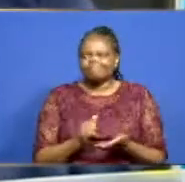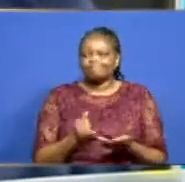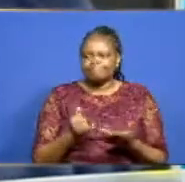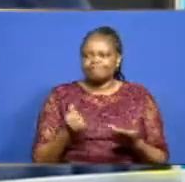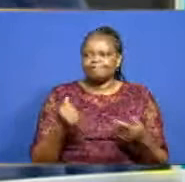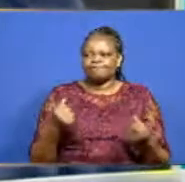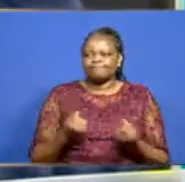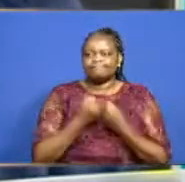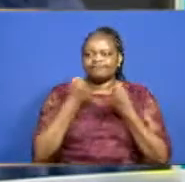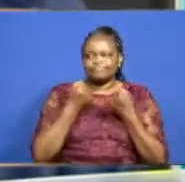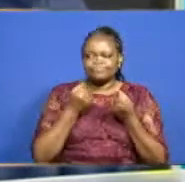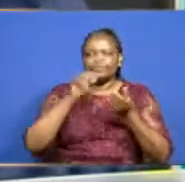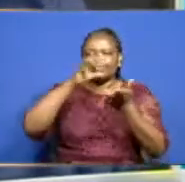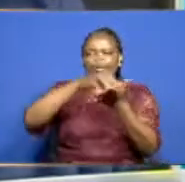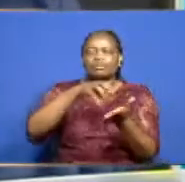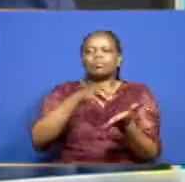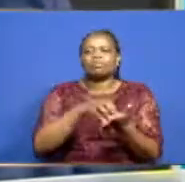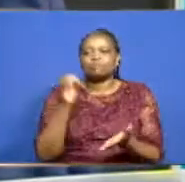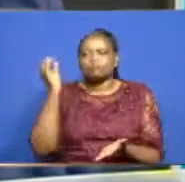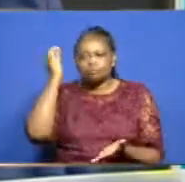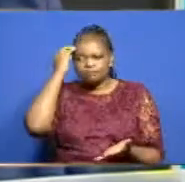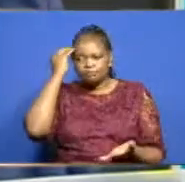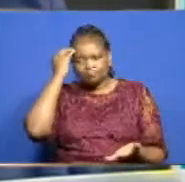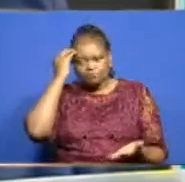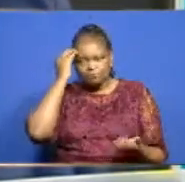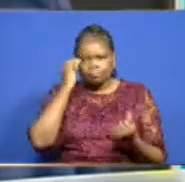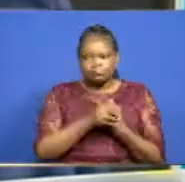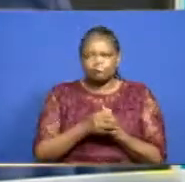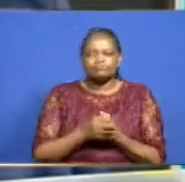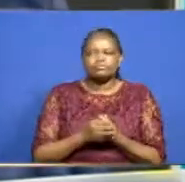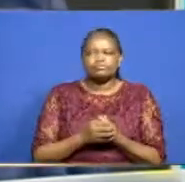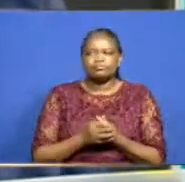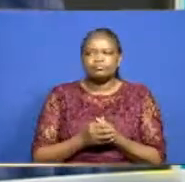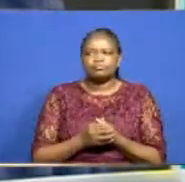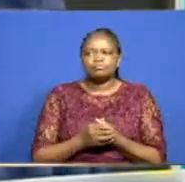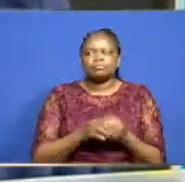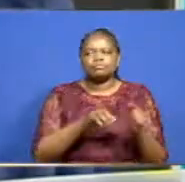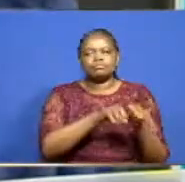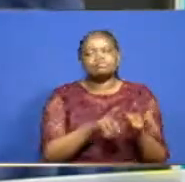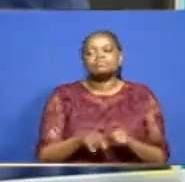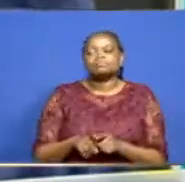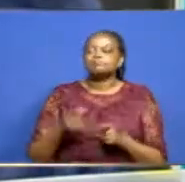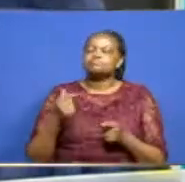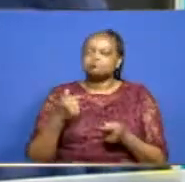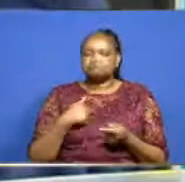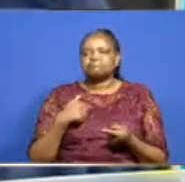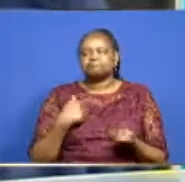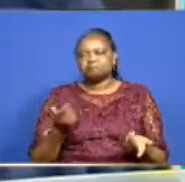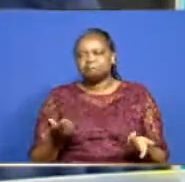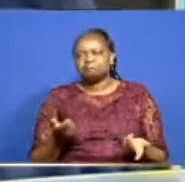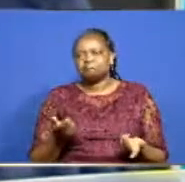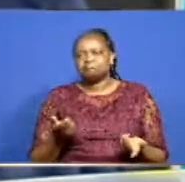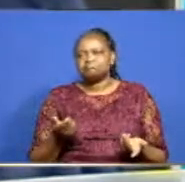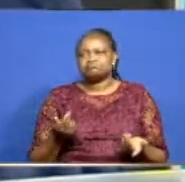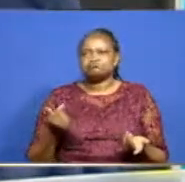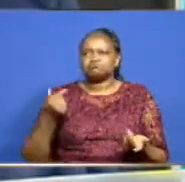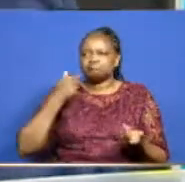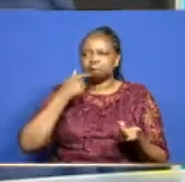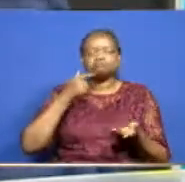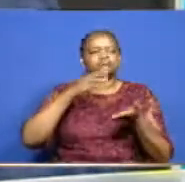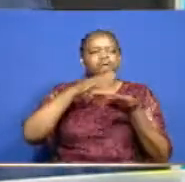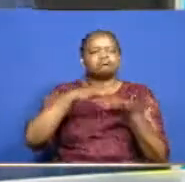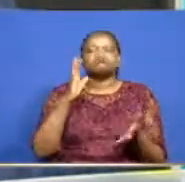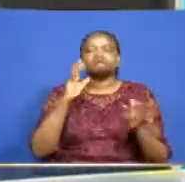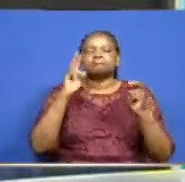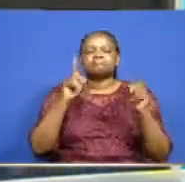forth, the status of education as we speak this particular morning. And of course, I will be taking you through more issues even as